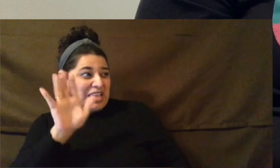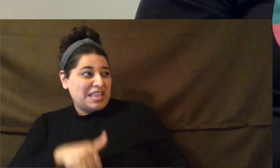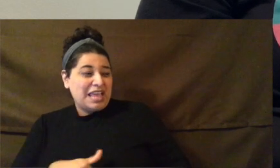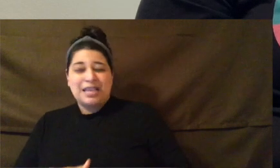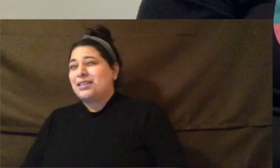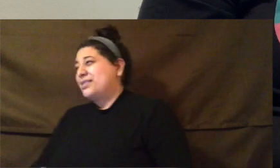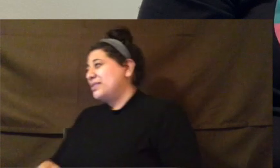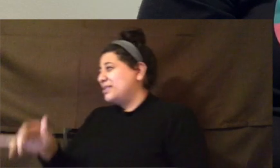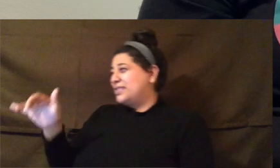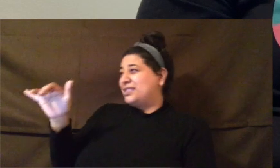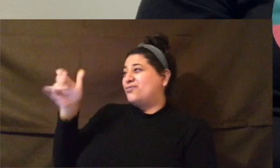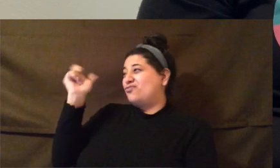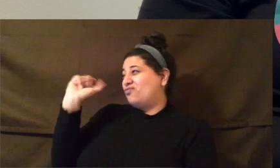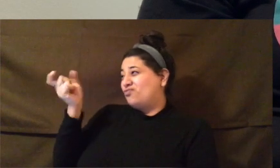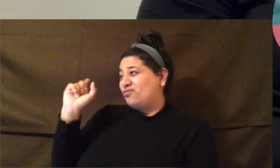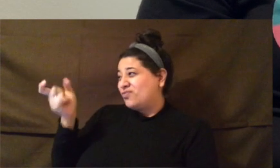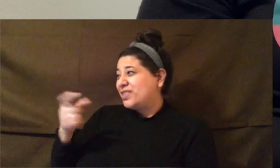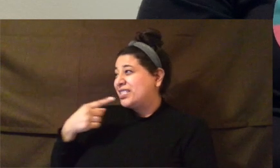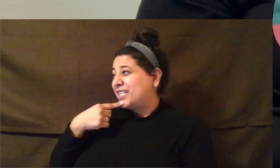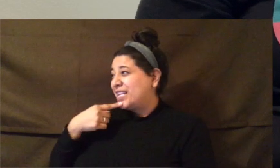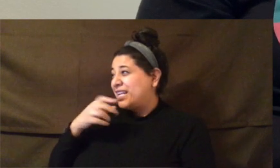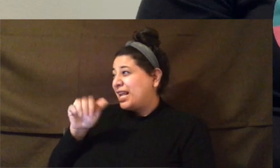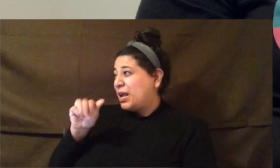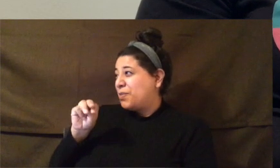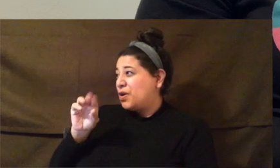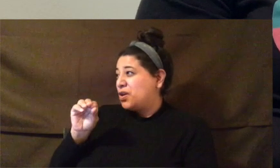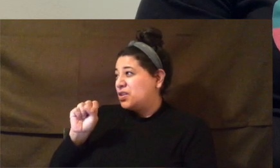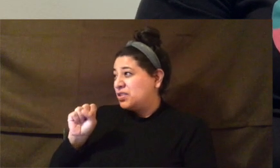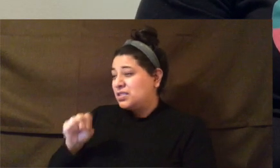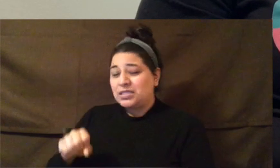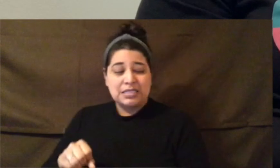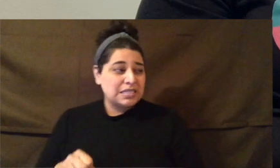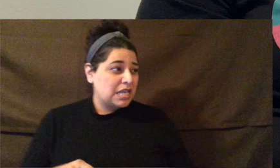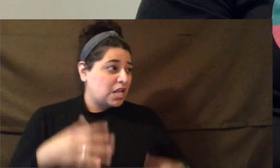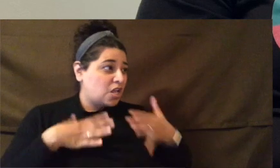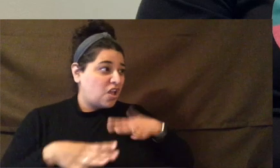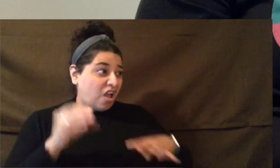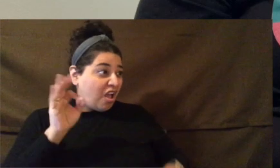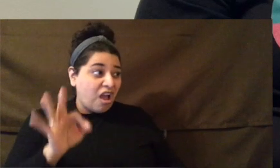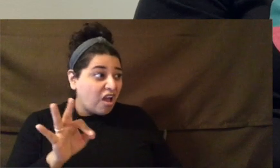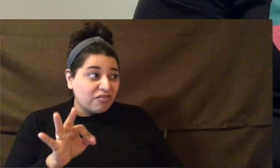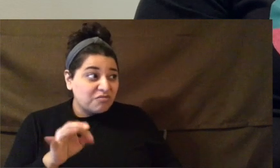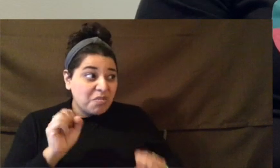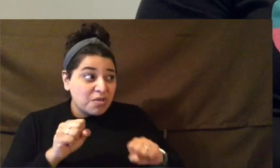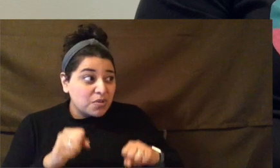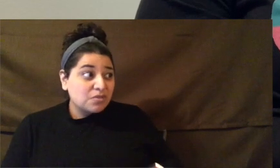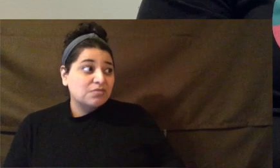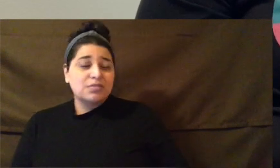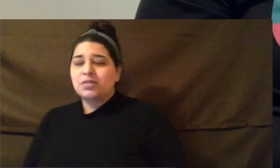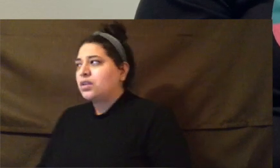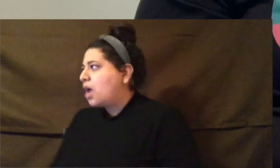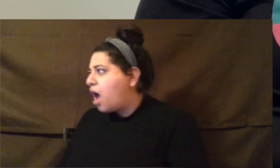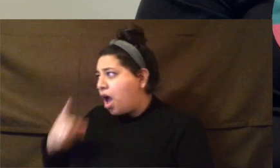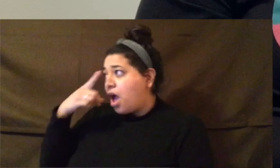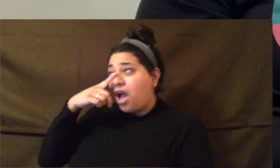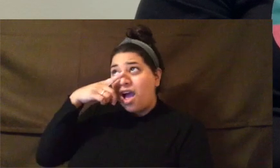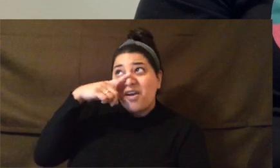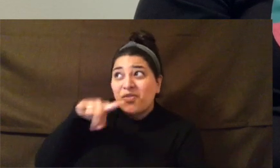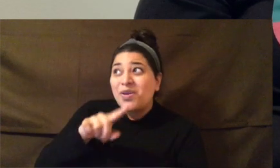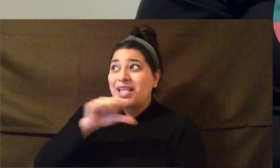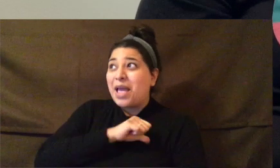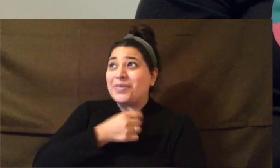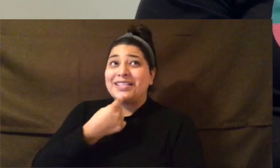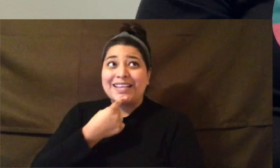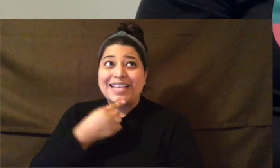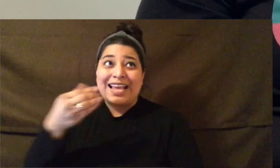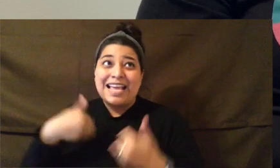that." "Me neither," said Amos. "Do his clothes come off?" asked Martin. "Of course they do," said Abilene.